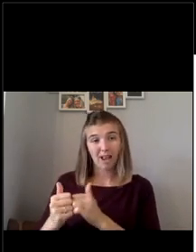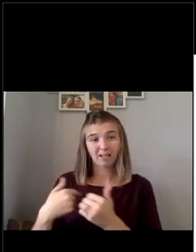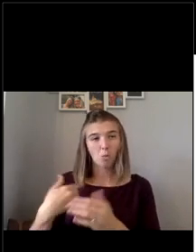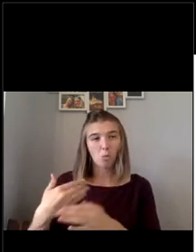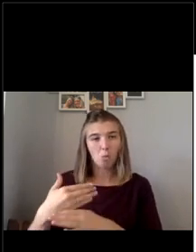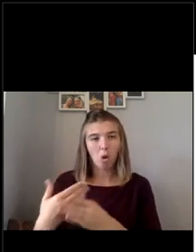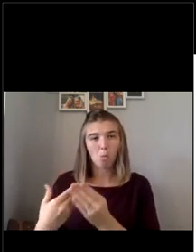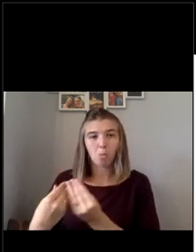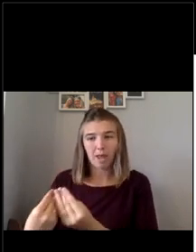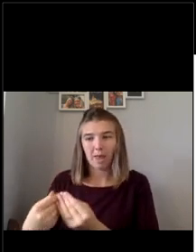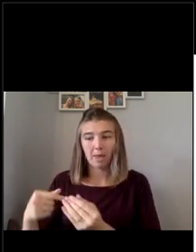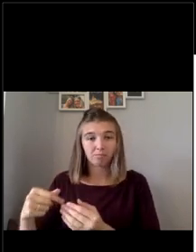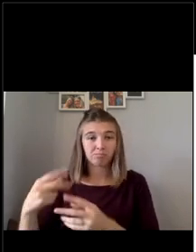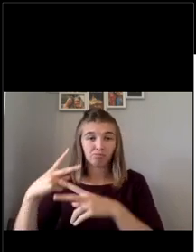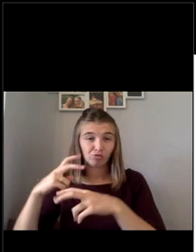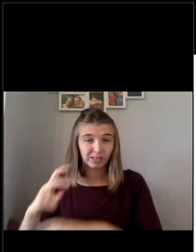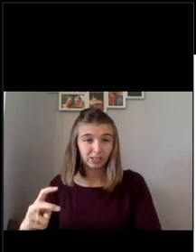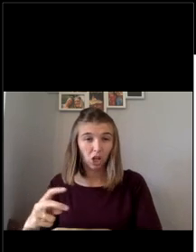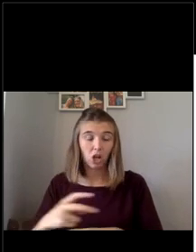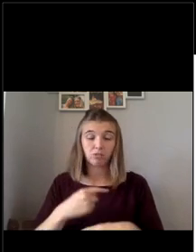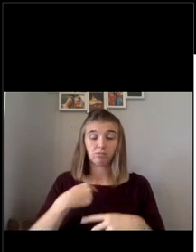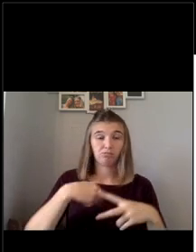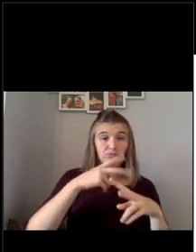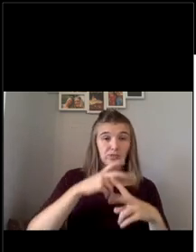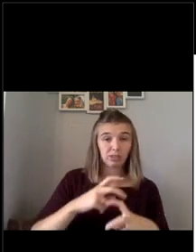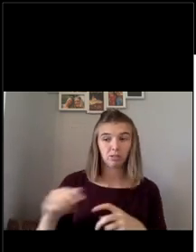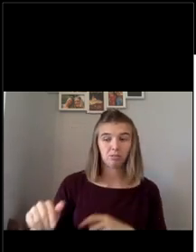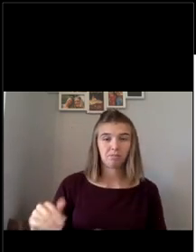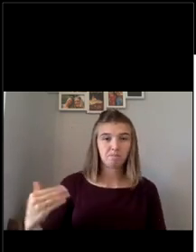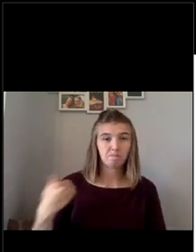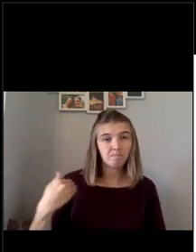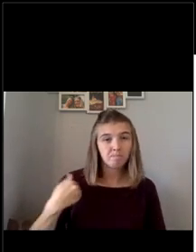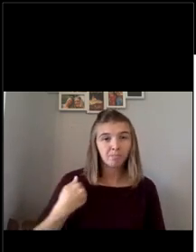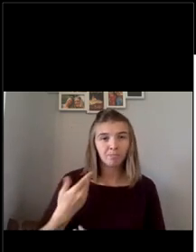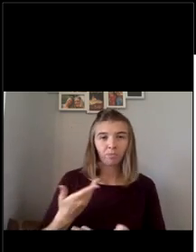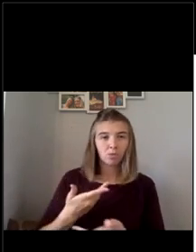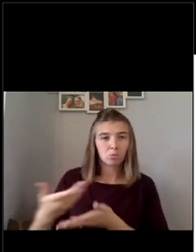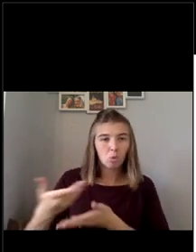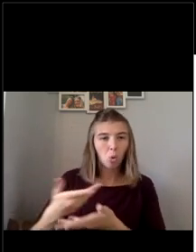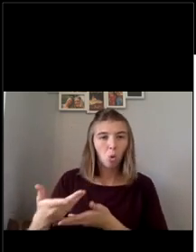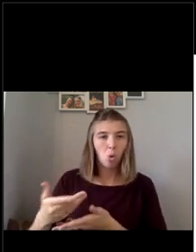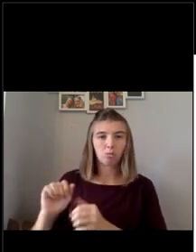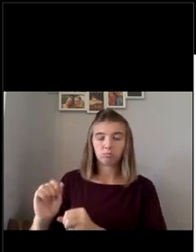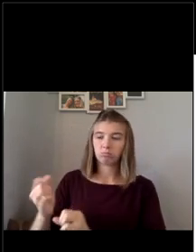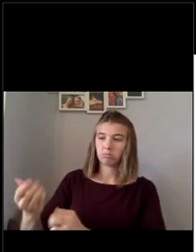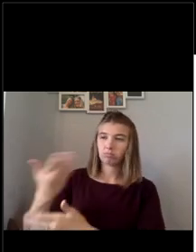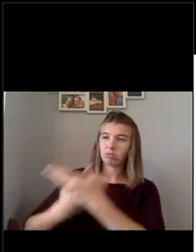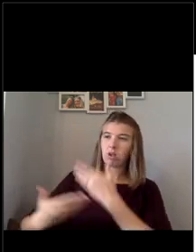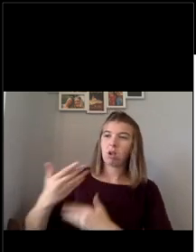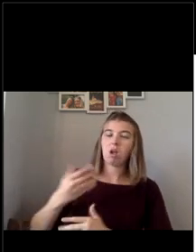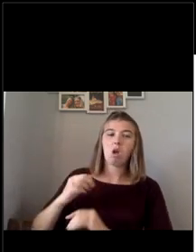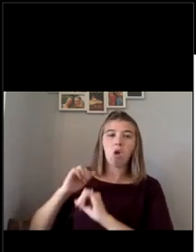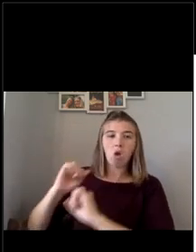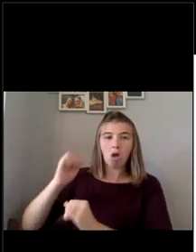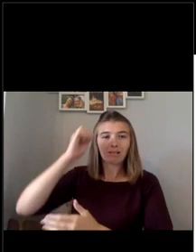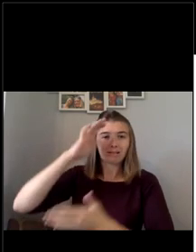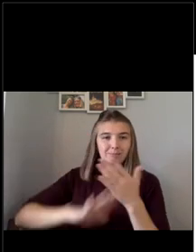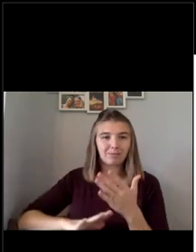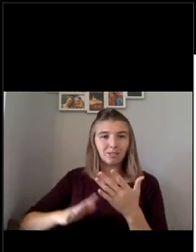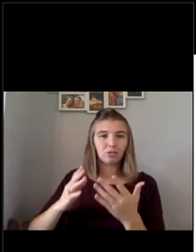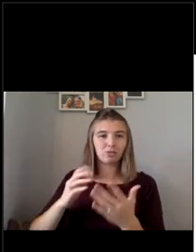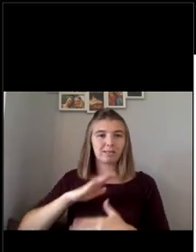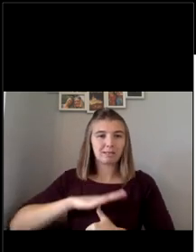and shared their experience on depression and also how they felt alone and isolated in